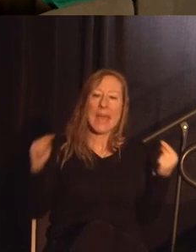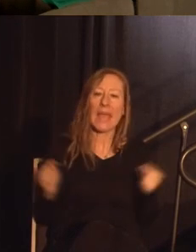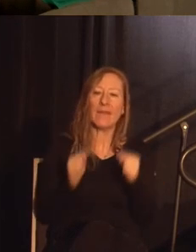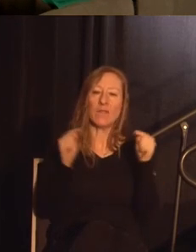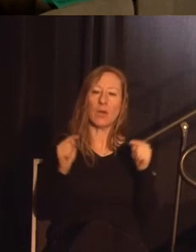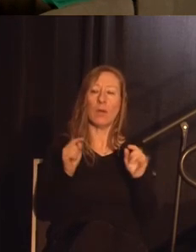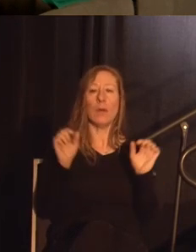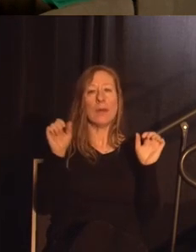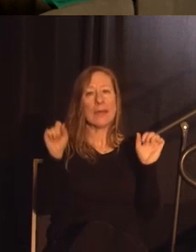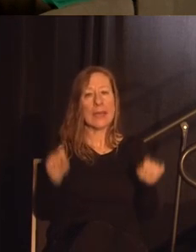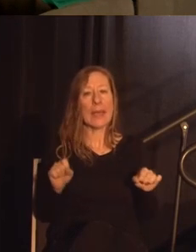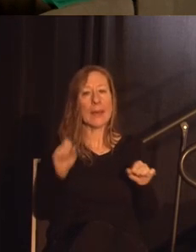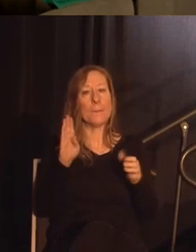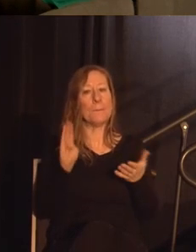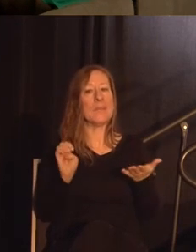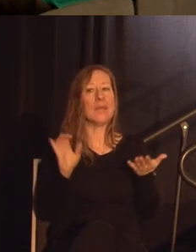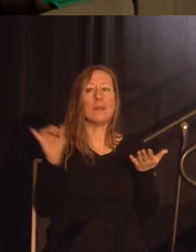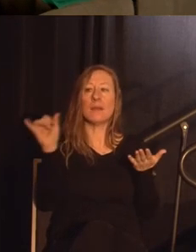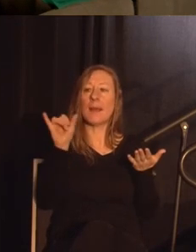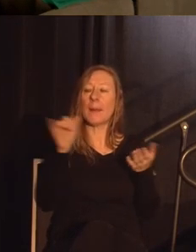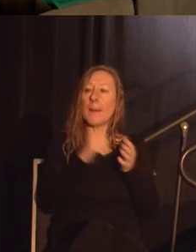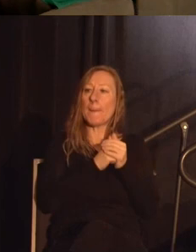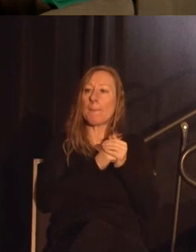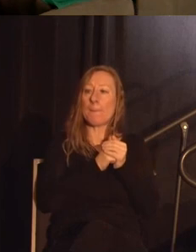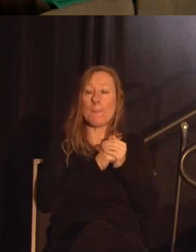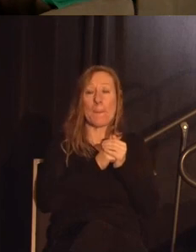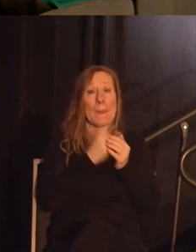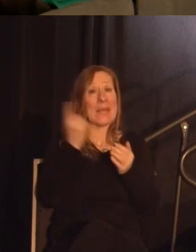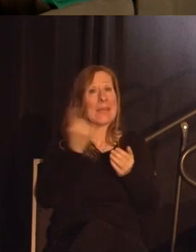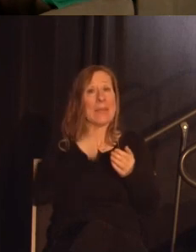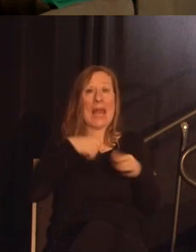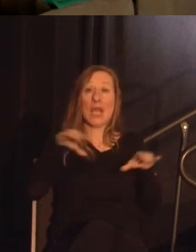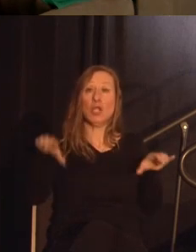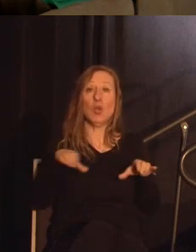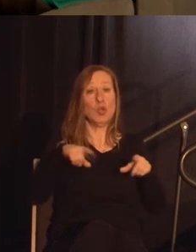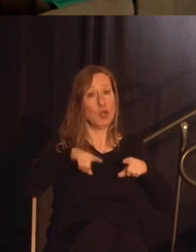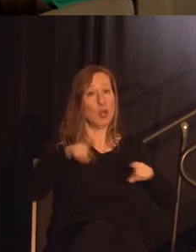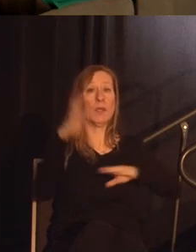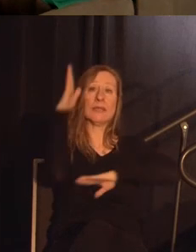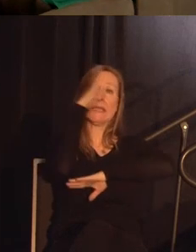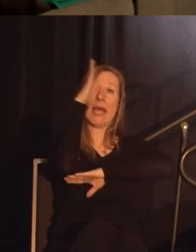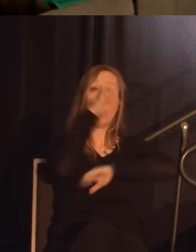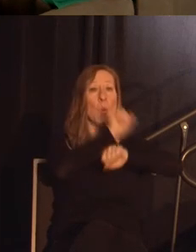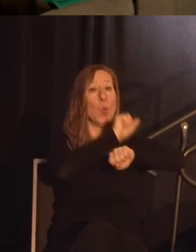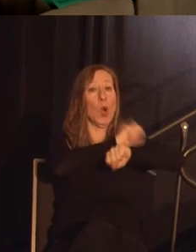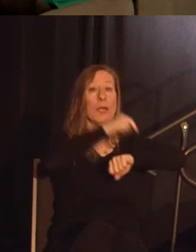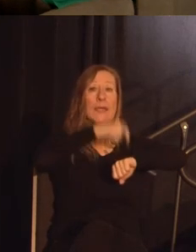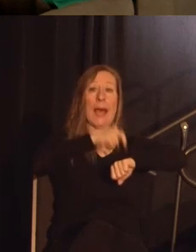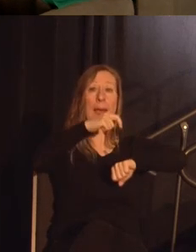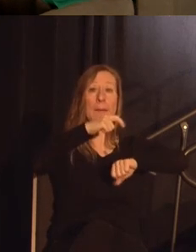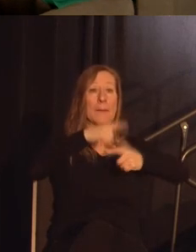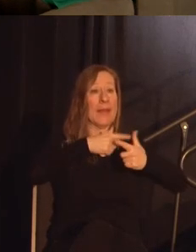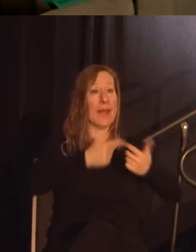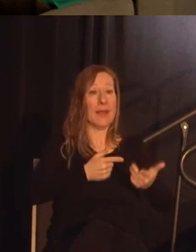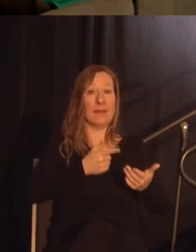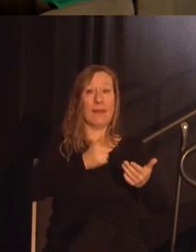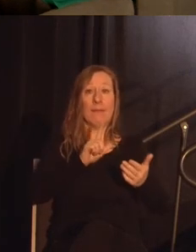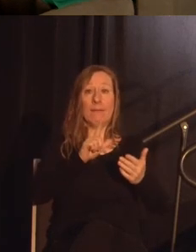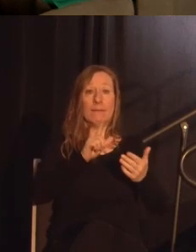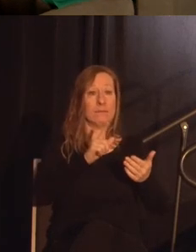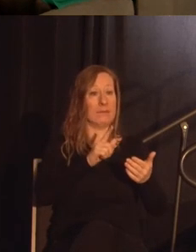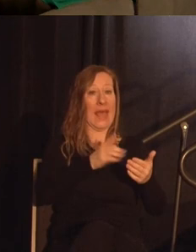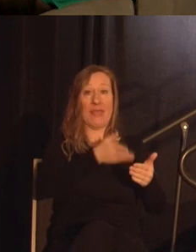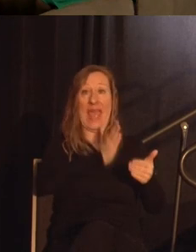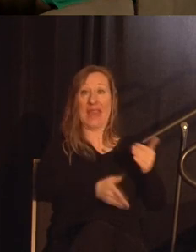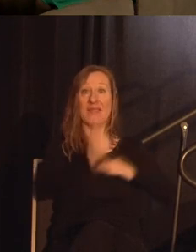can be like a thing that I do during work hours, and then I get to also stop writing and go have